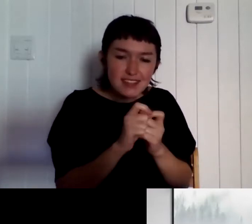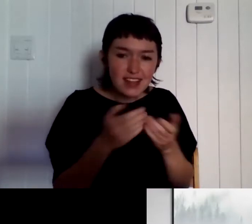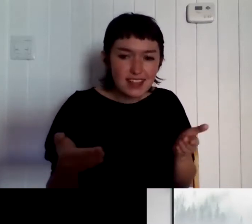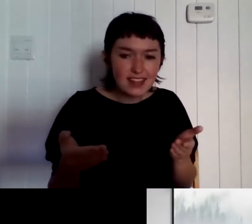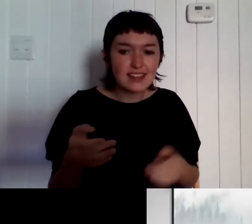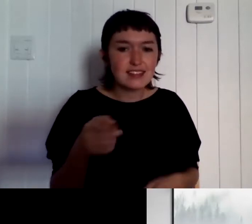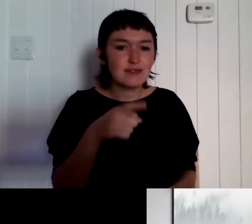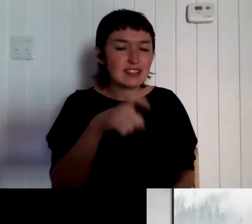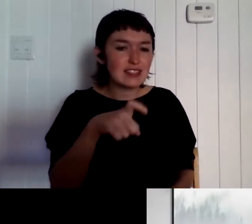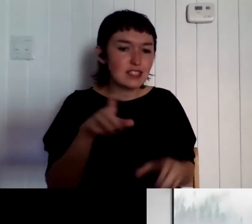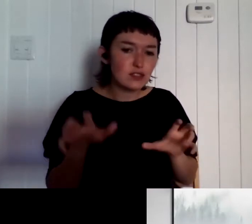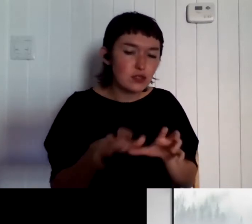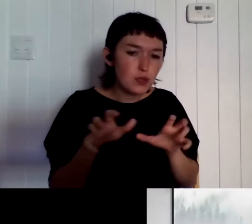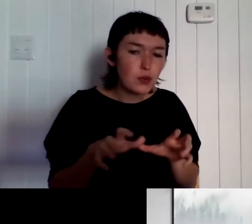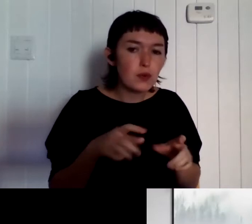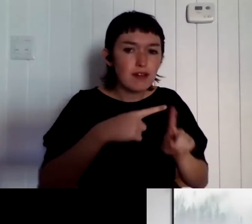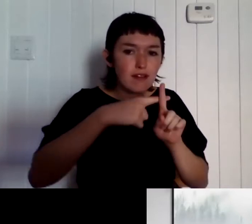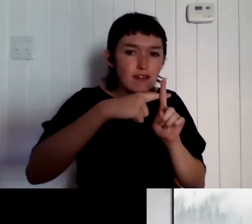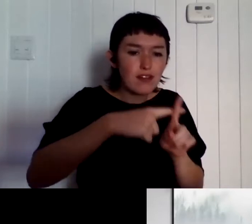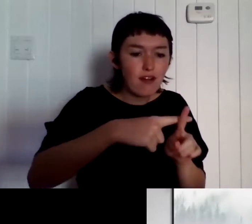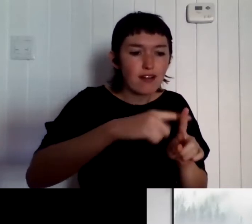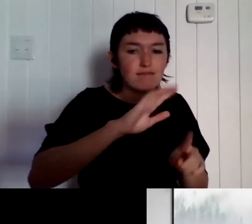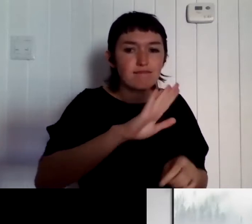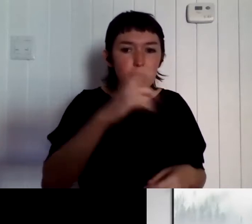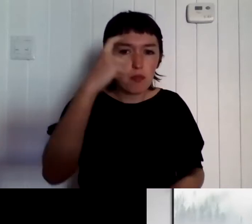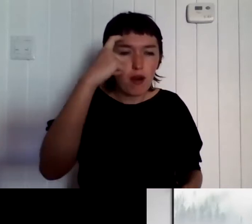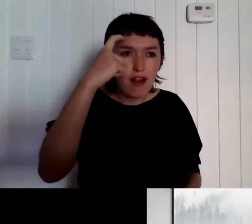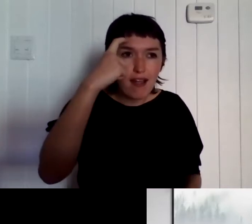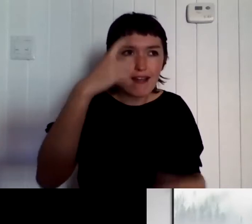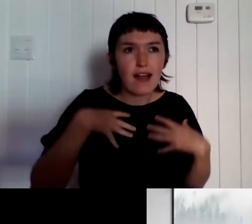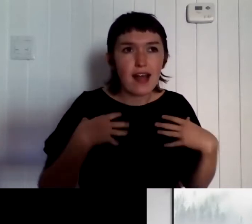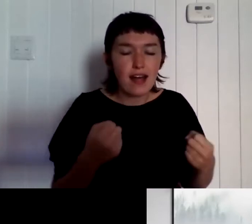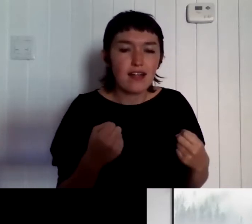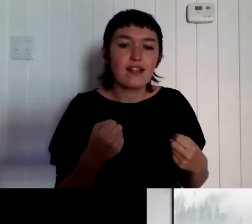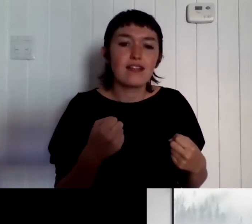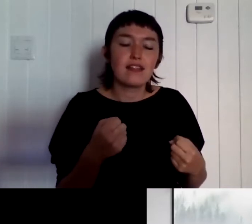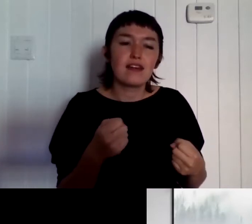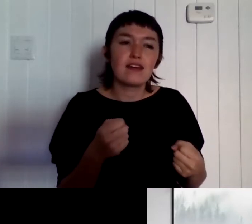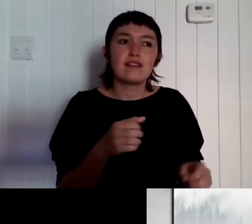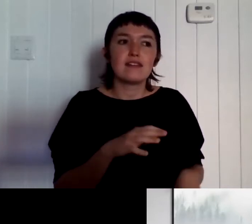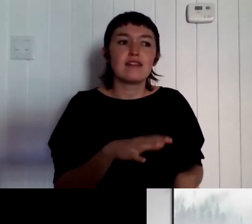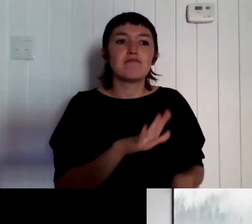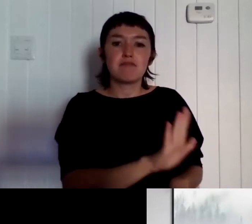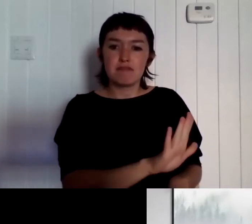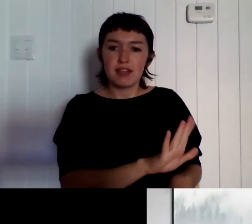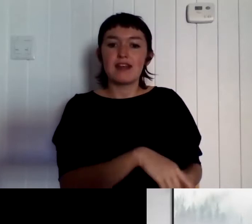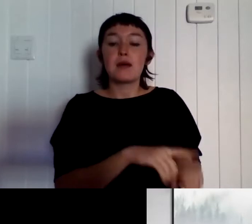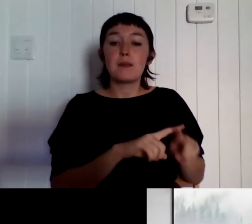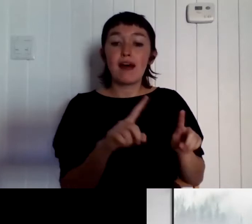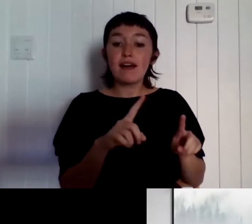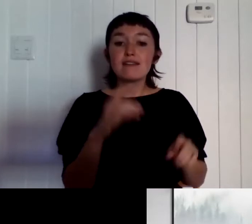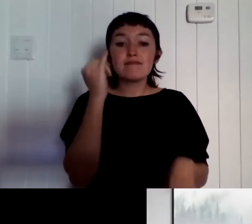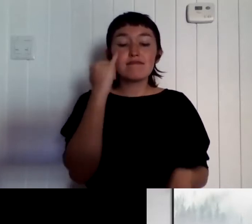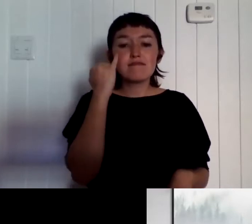need to do to target brain health on its own. But if you take care of yourself by